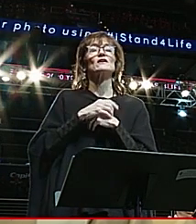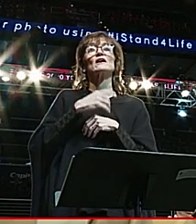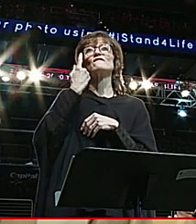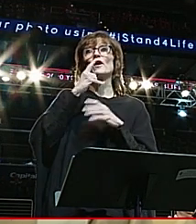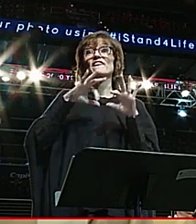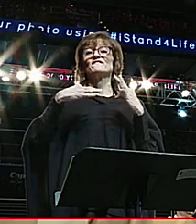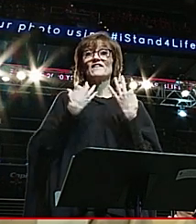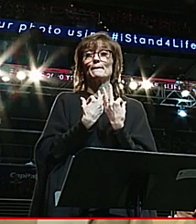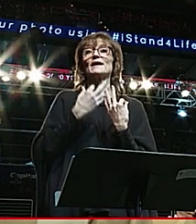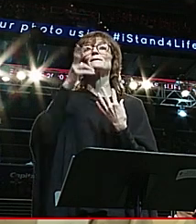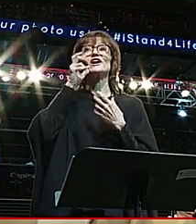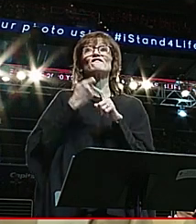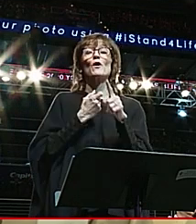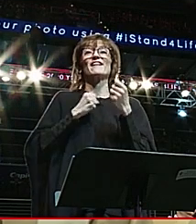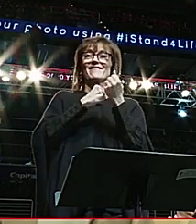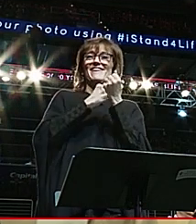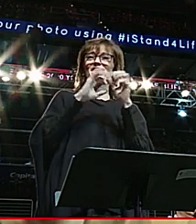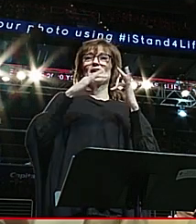family. Let me hear it for the family.